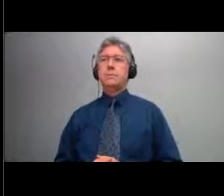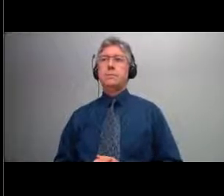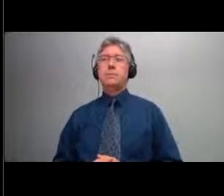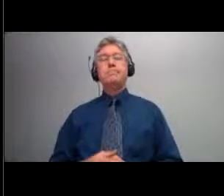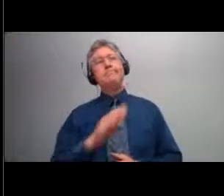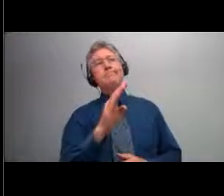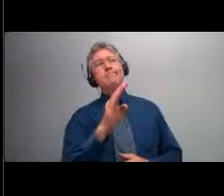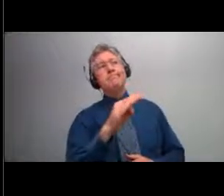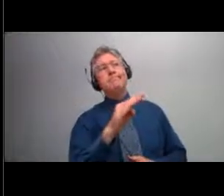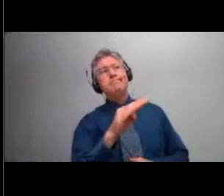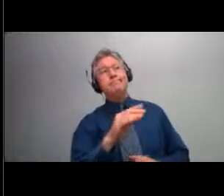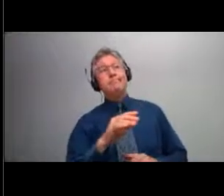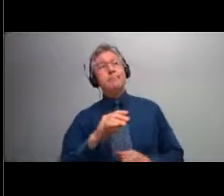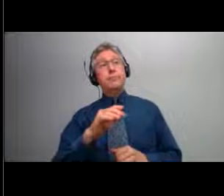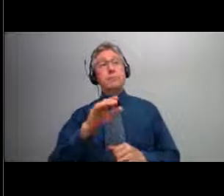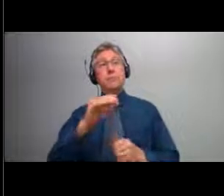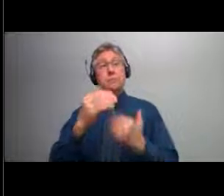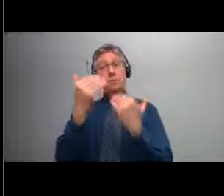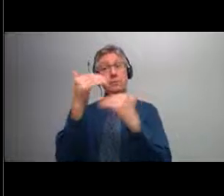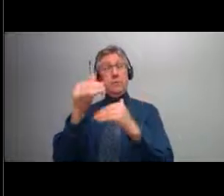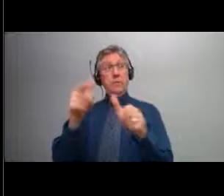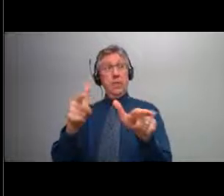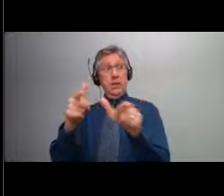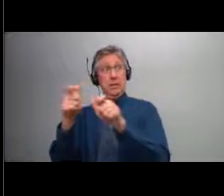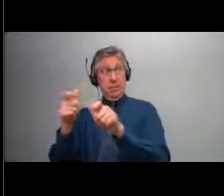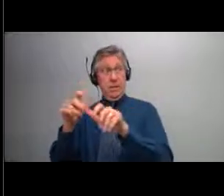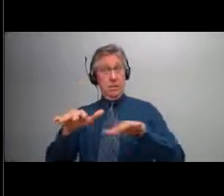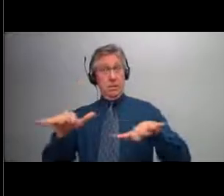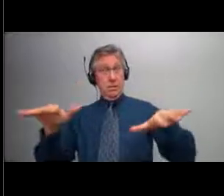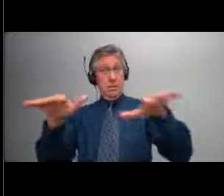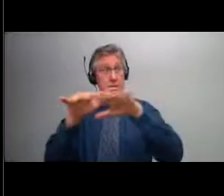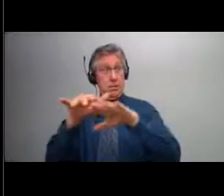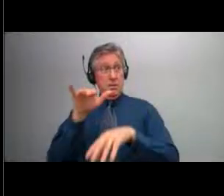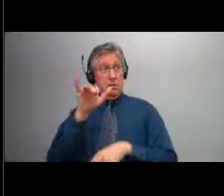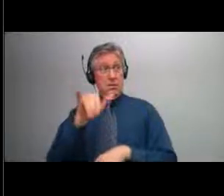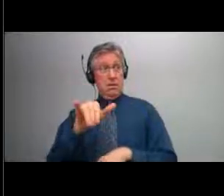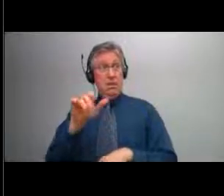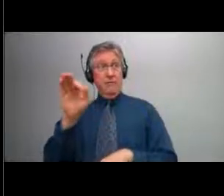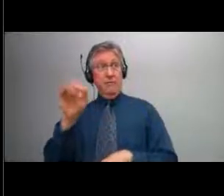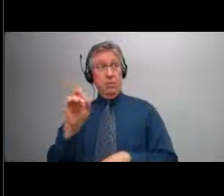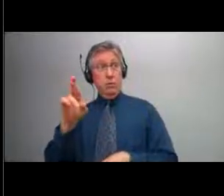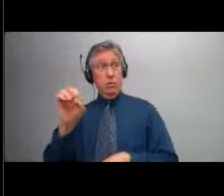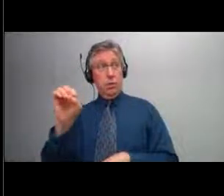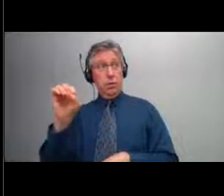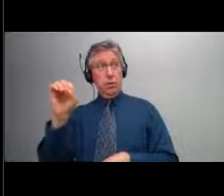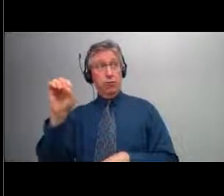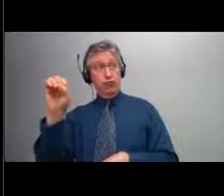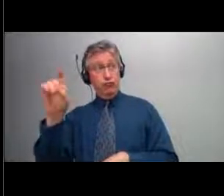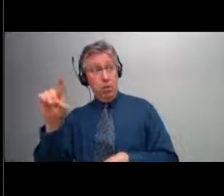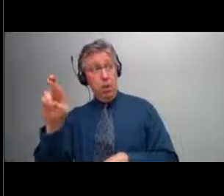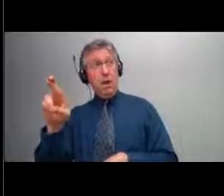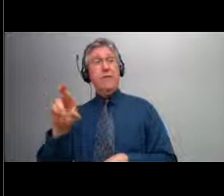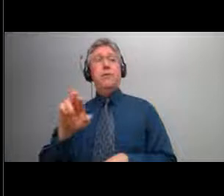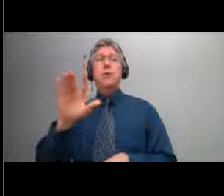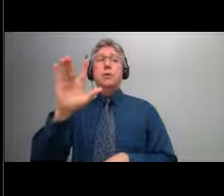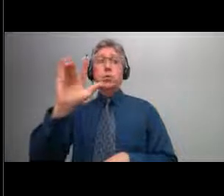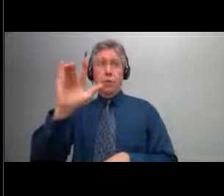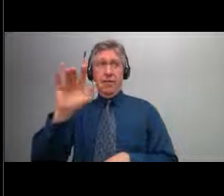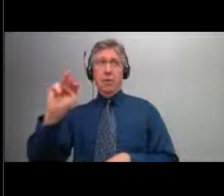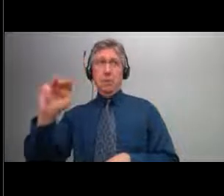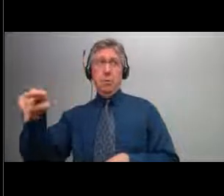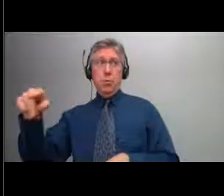the speed limit throughout the corridor of Frontier Drive is 25 miles an